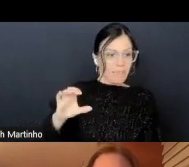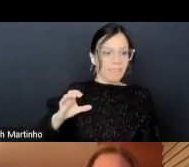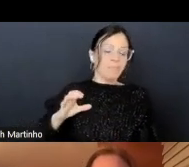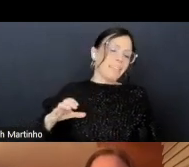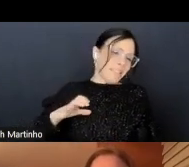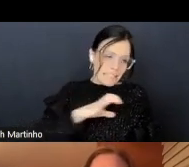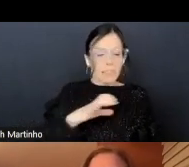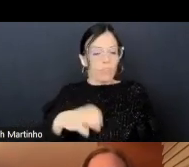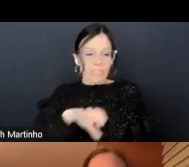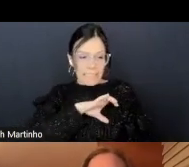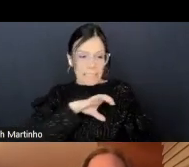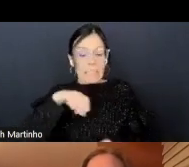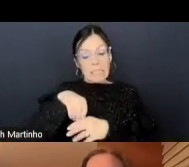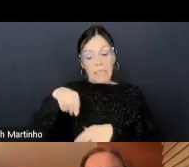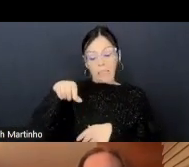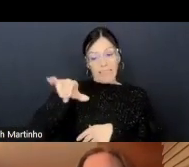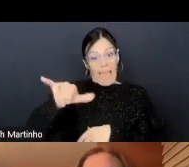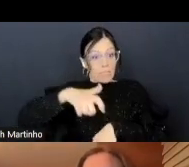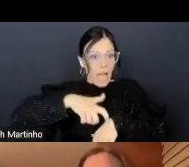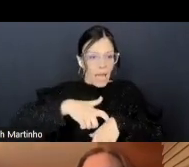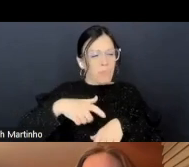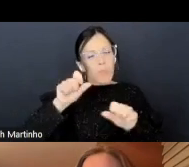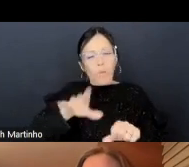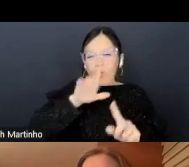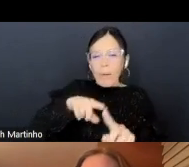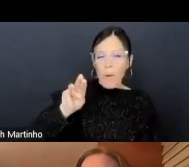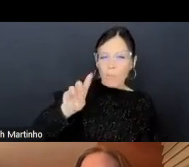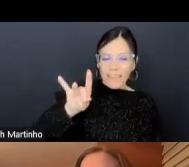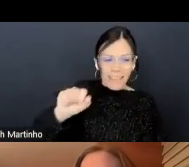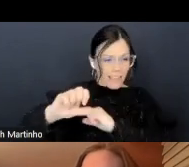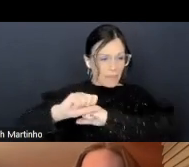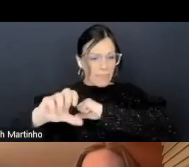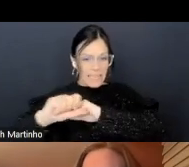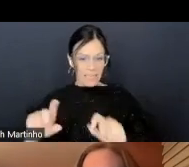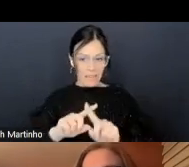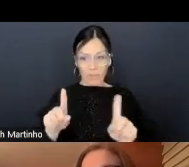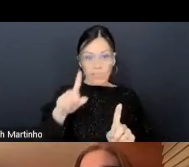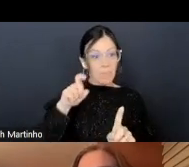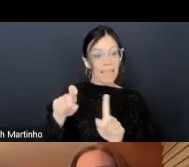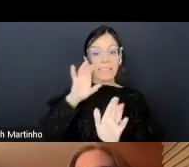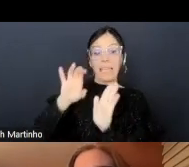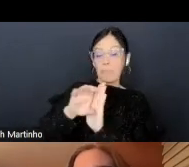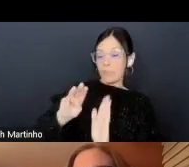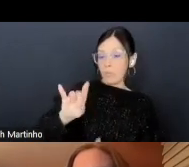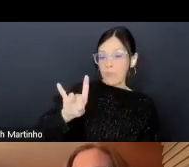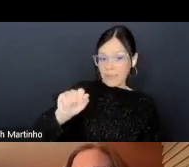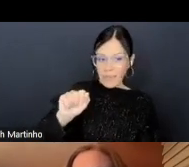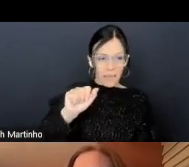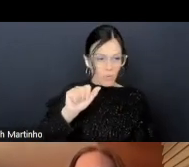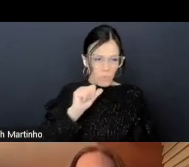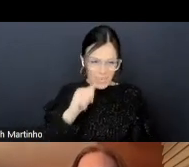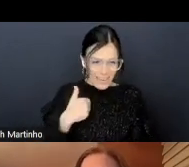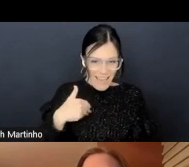now of course we can talk about media differences right that the image media didn't exist then as it does now